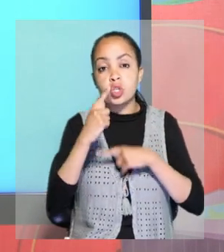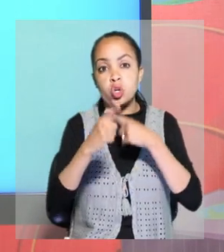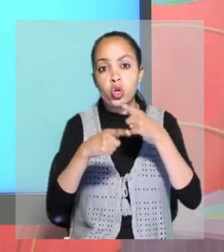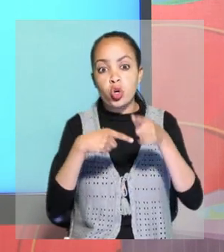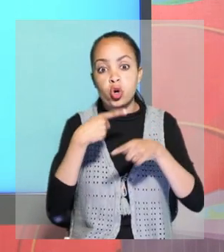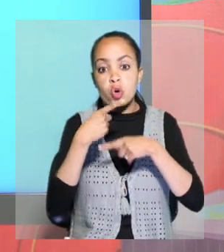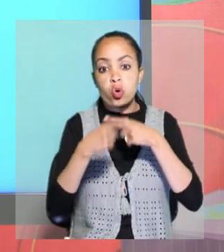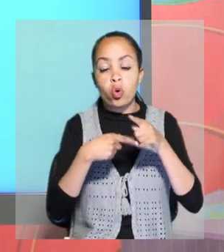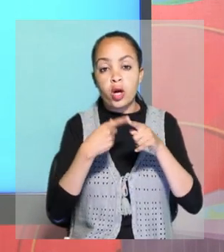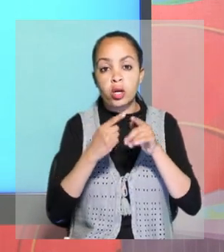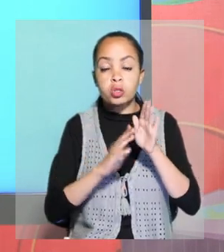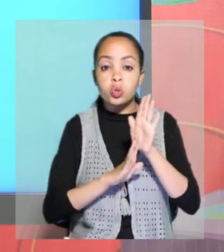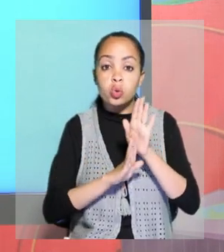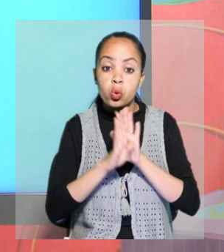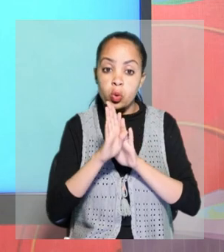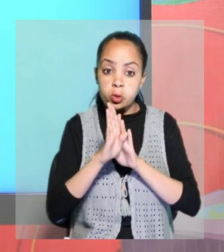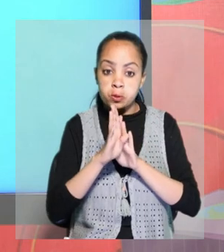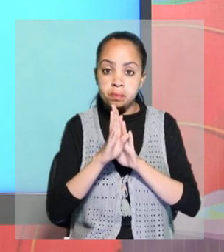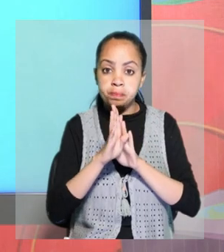to